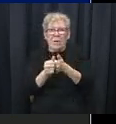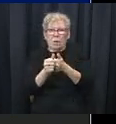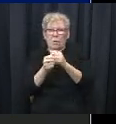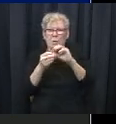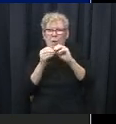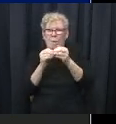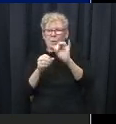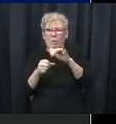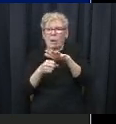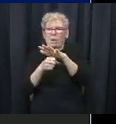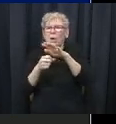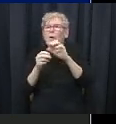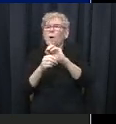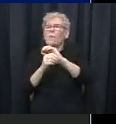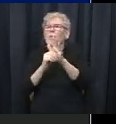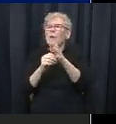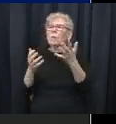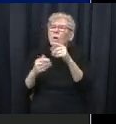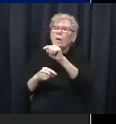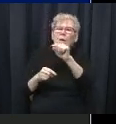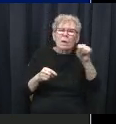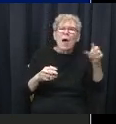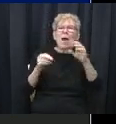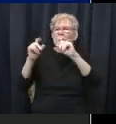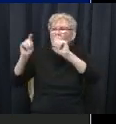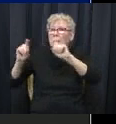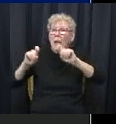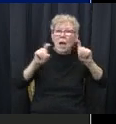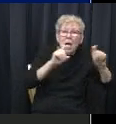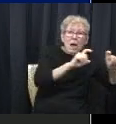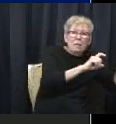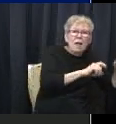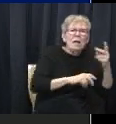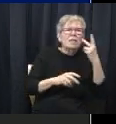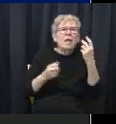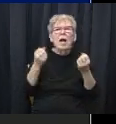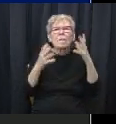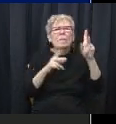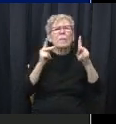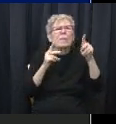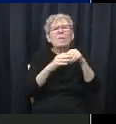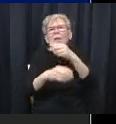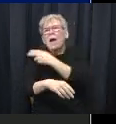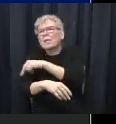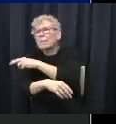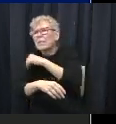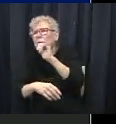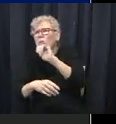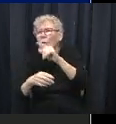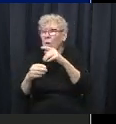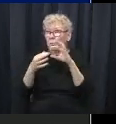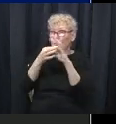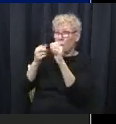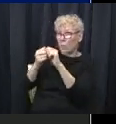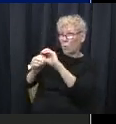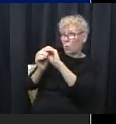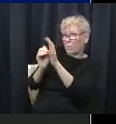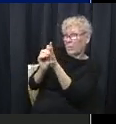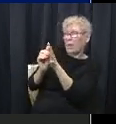It's a tool that really allows Colorado to tailor our response on a county level, recognizing that conditions will vary